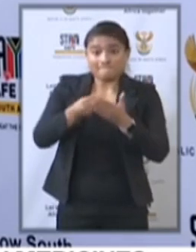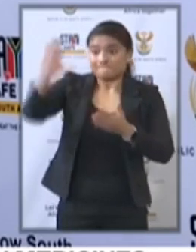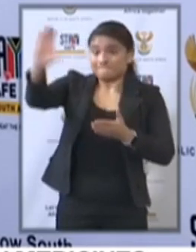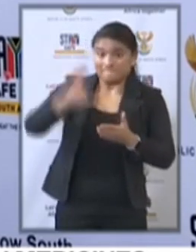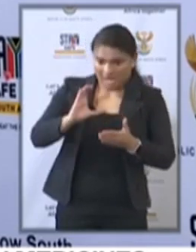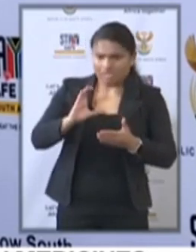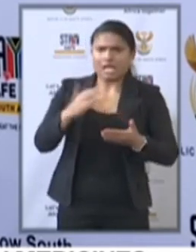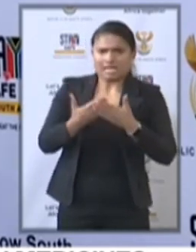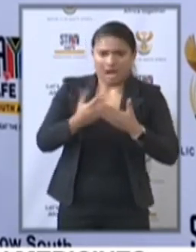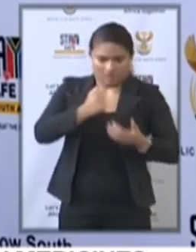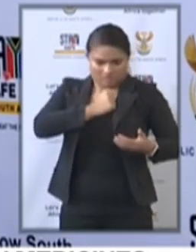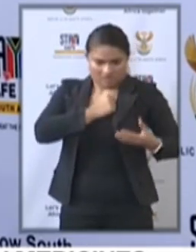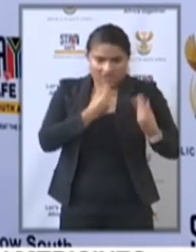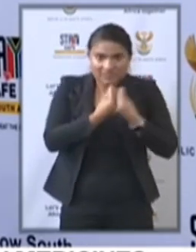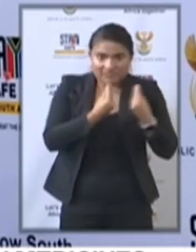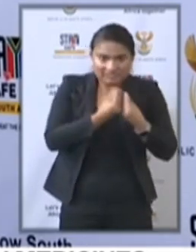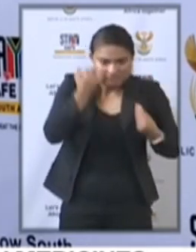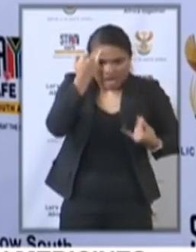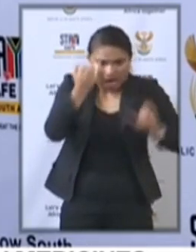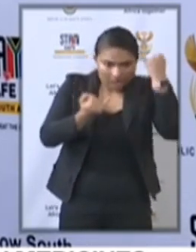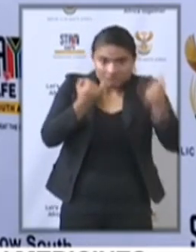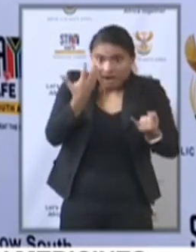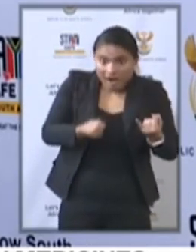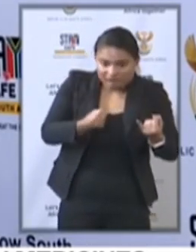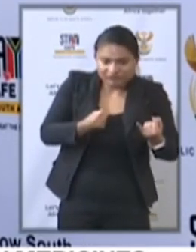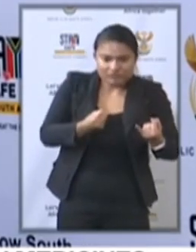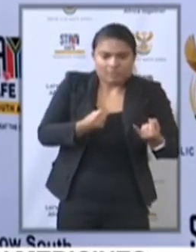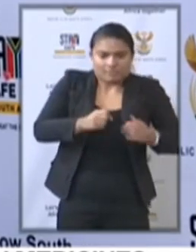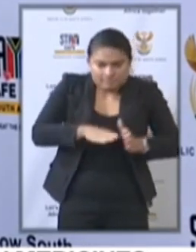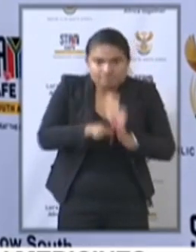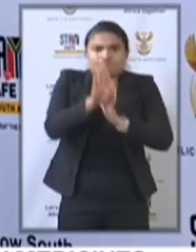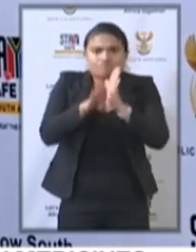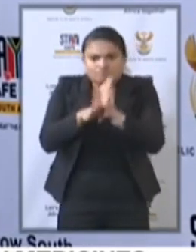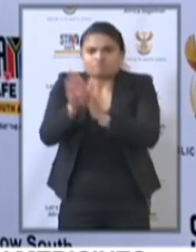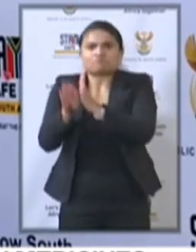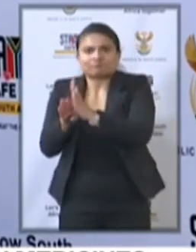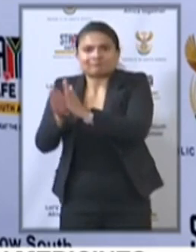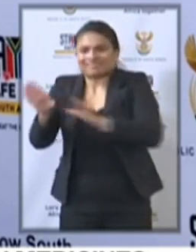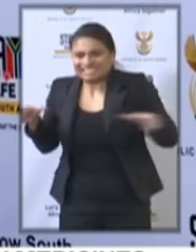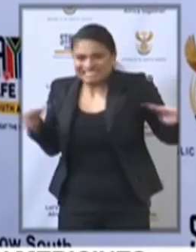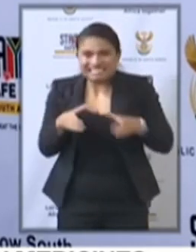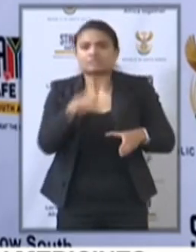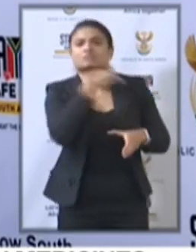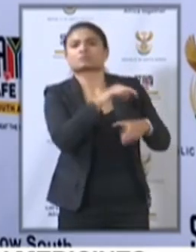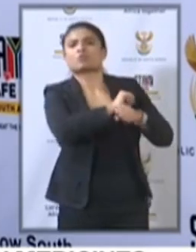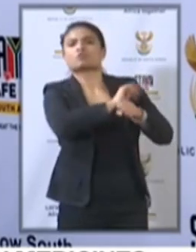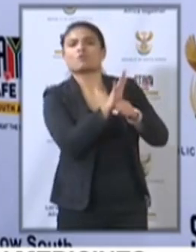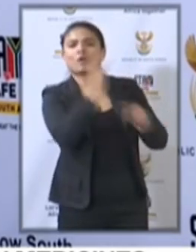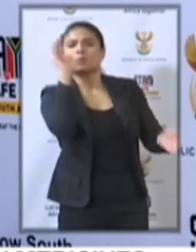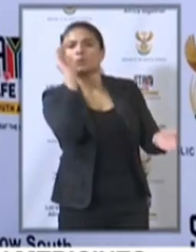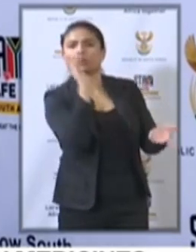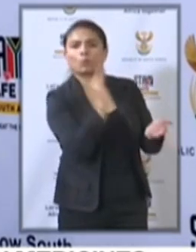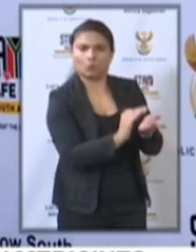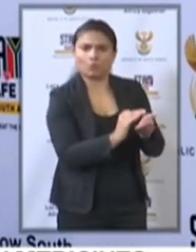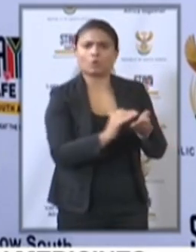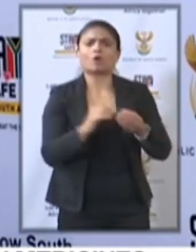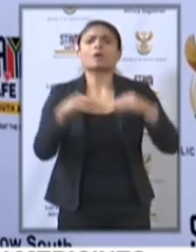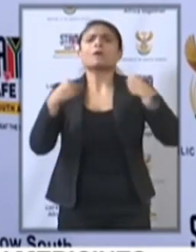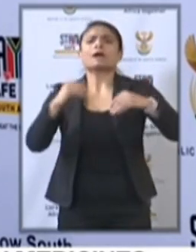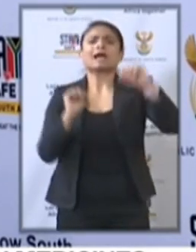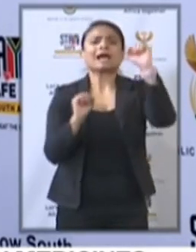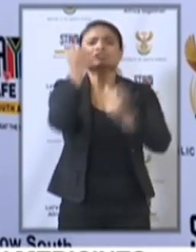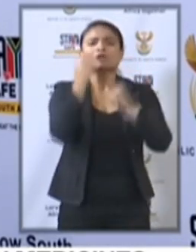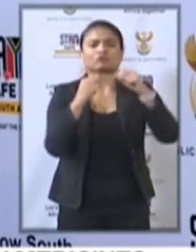to respond to COVID-19. One of our entities, the National Research Foundation, together with its partners in